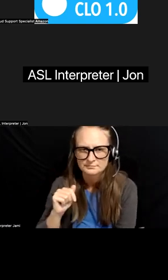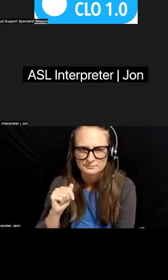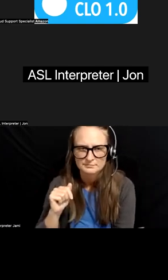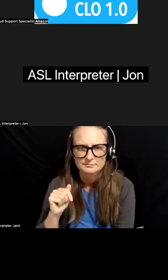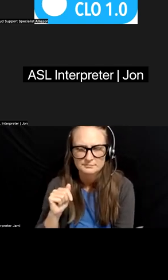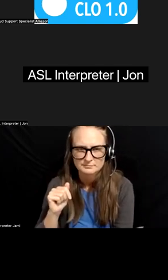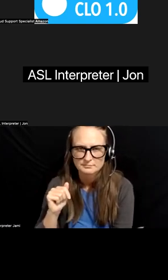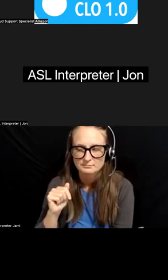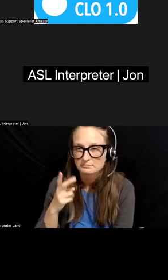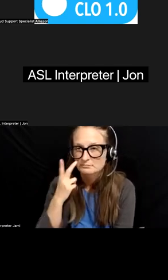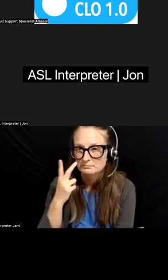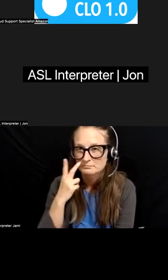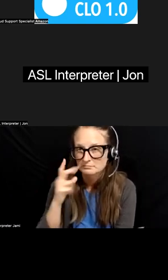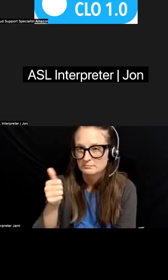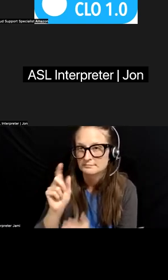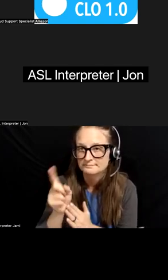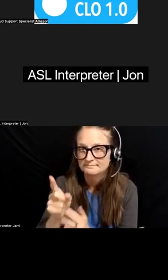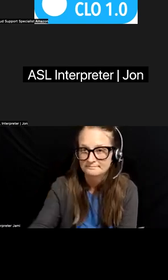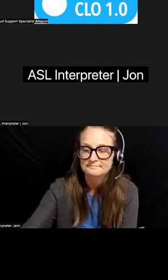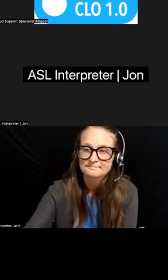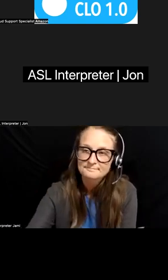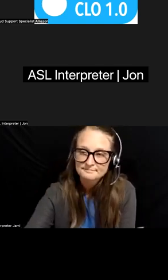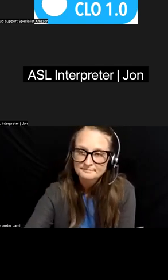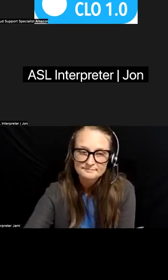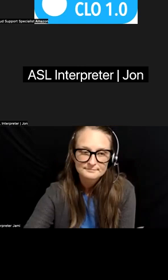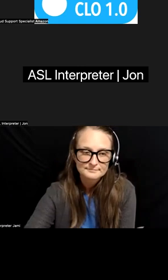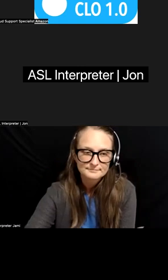And we'll see you guys in 10 minutes.